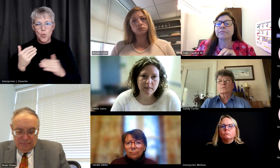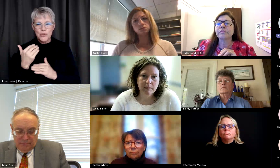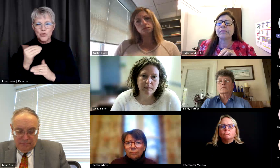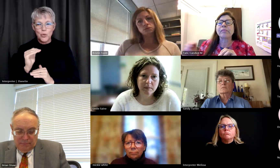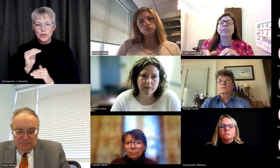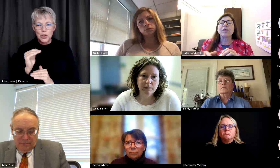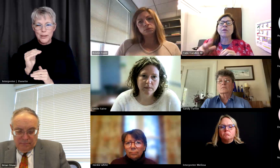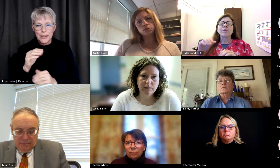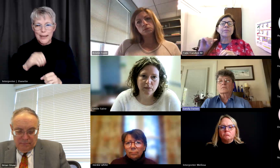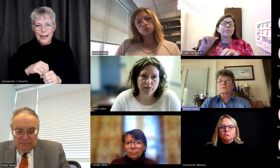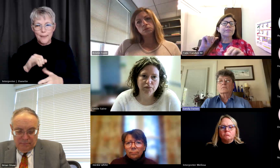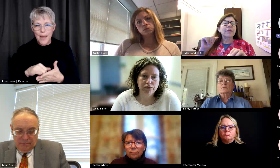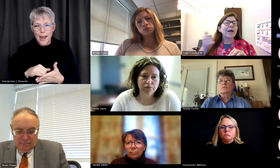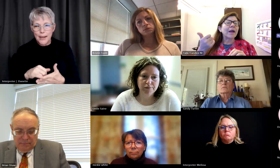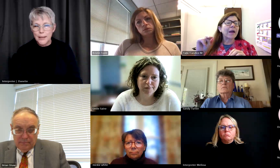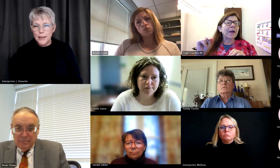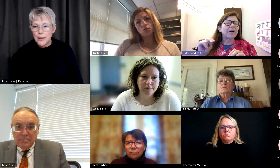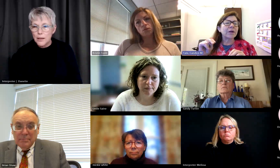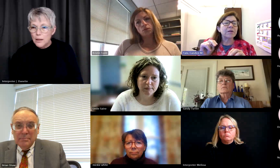that.